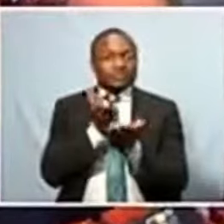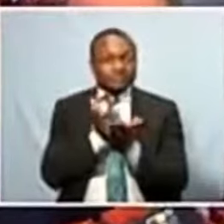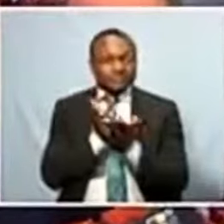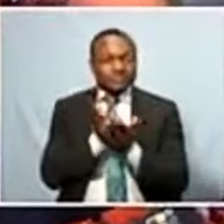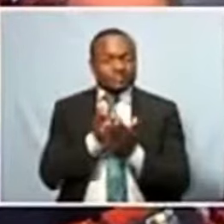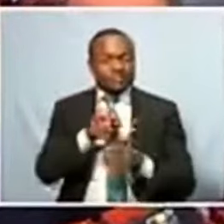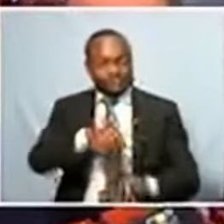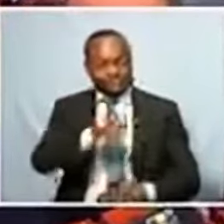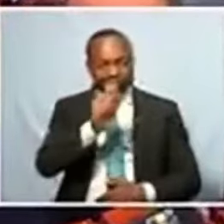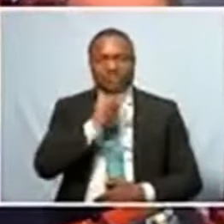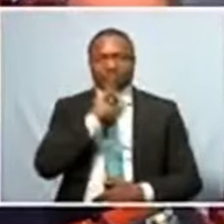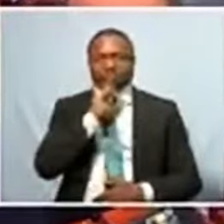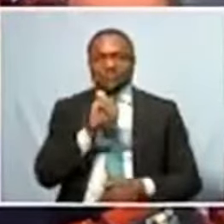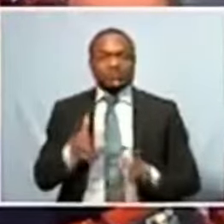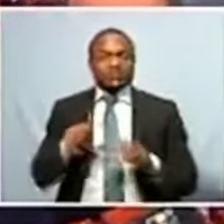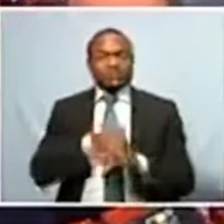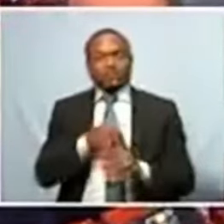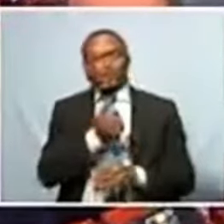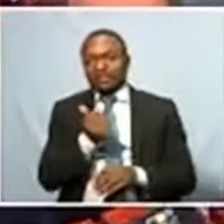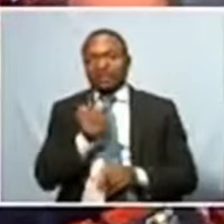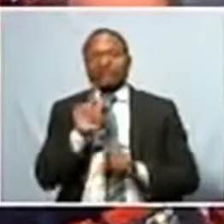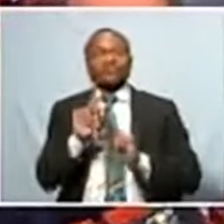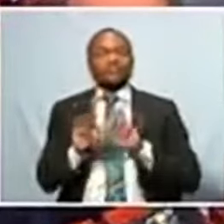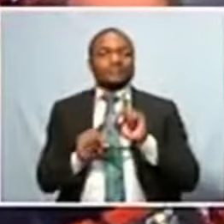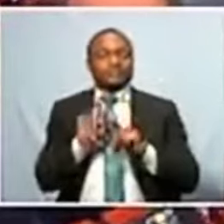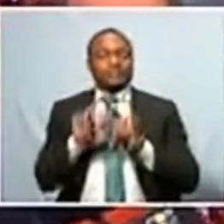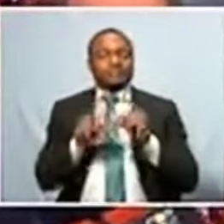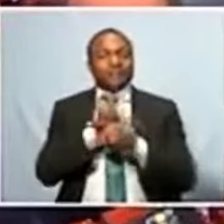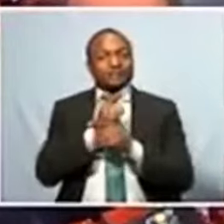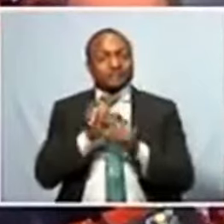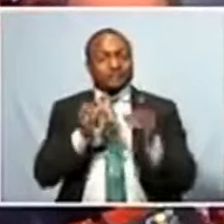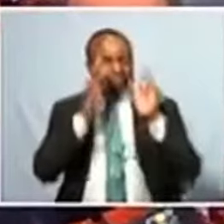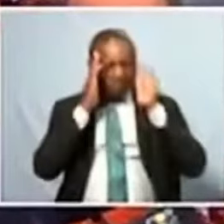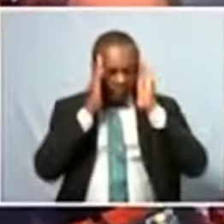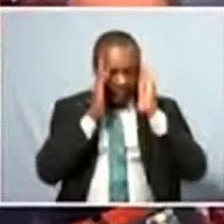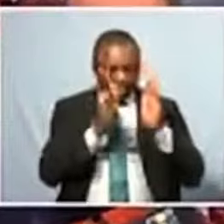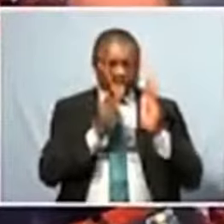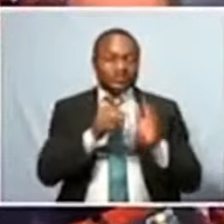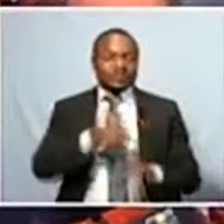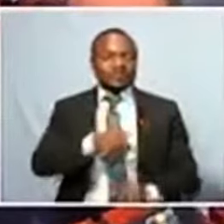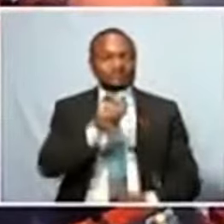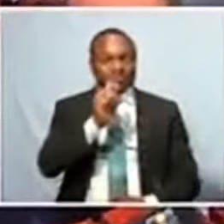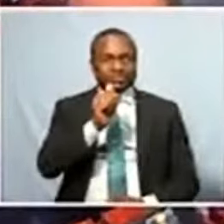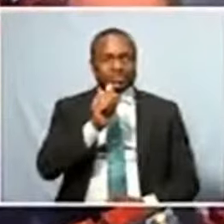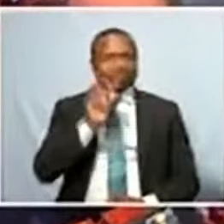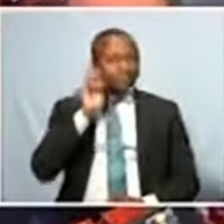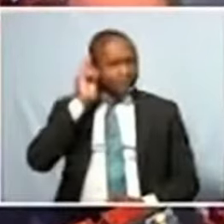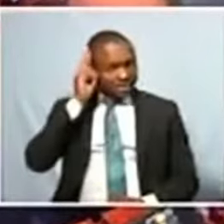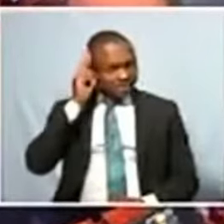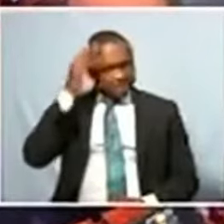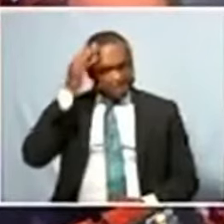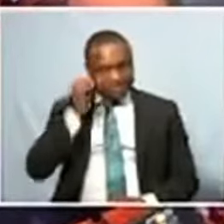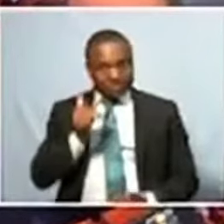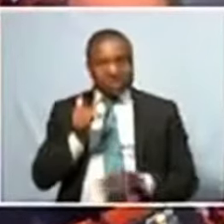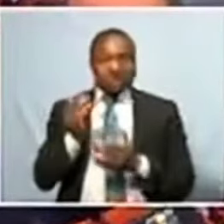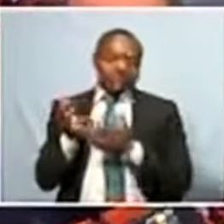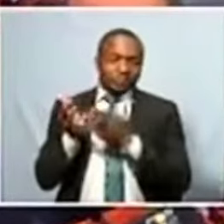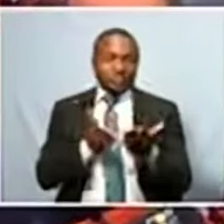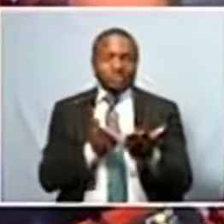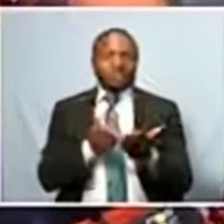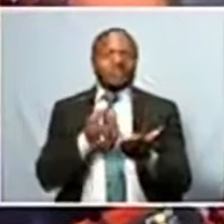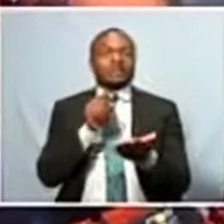yourself. Don't involve other people. Just stick to yourself and the reasons why you've raised